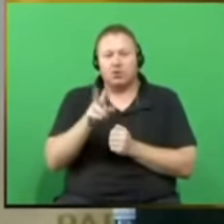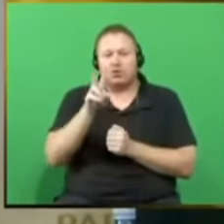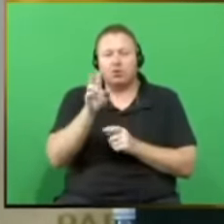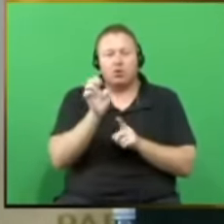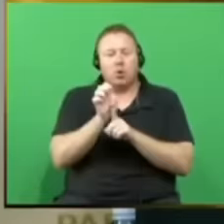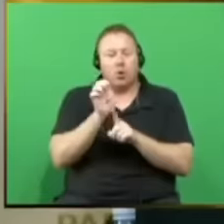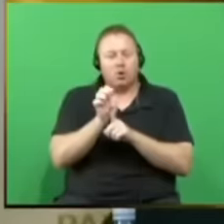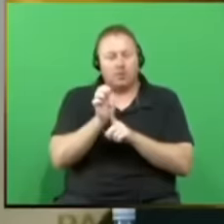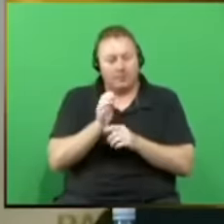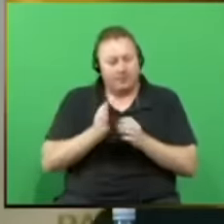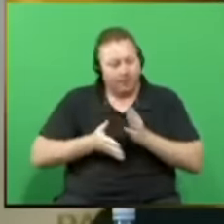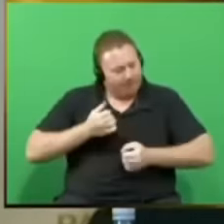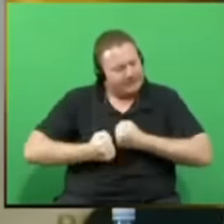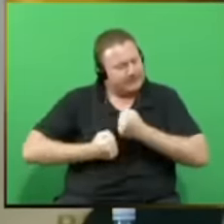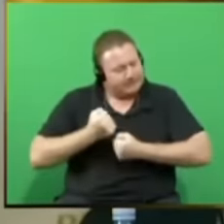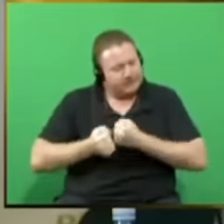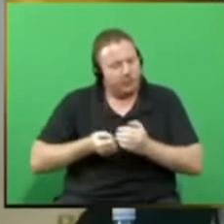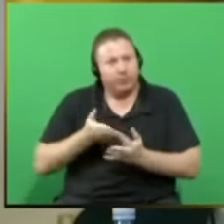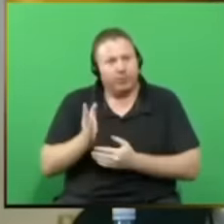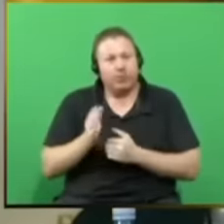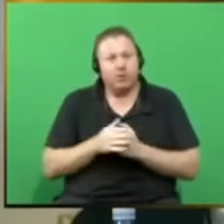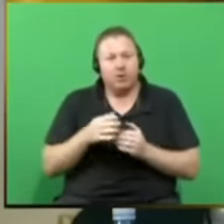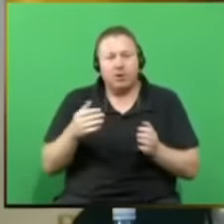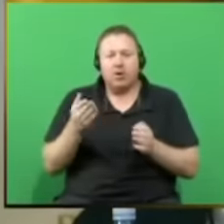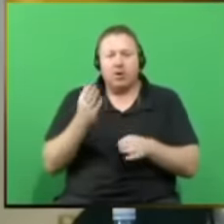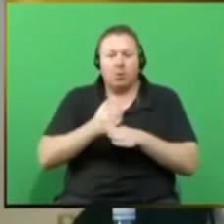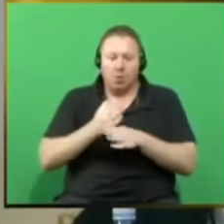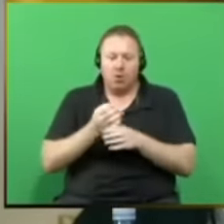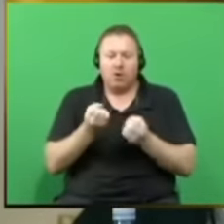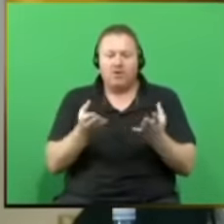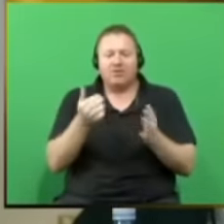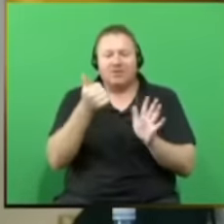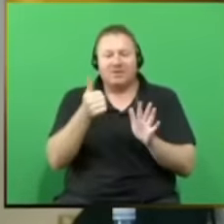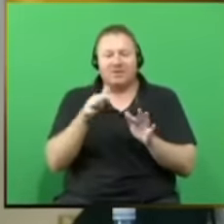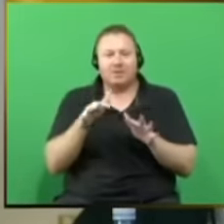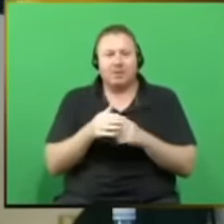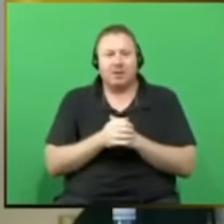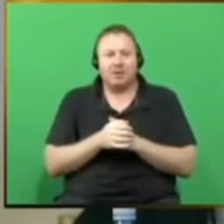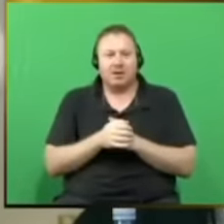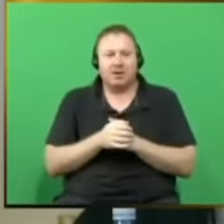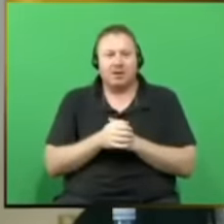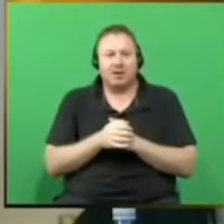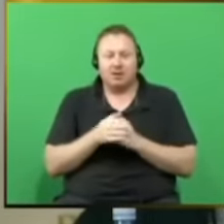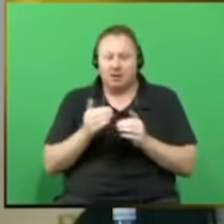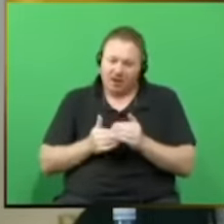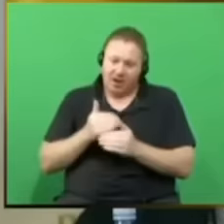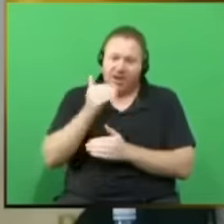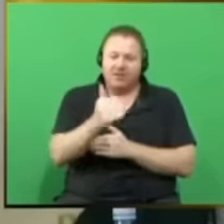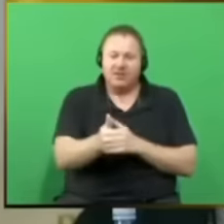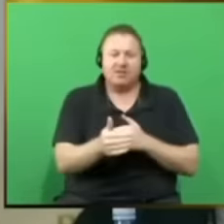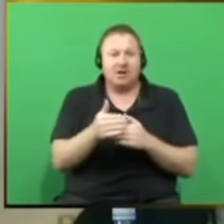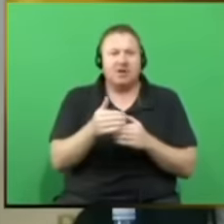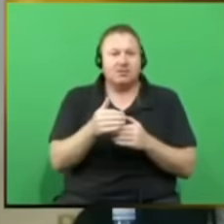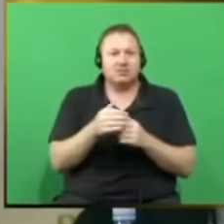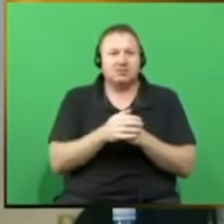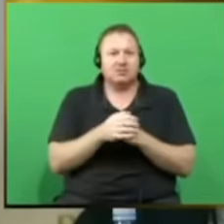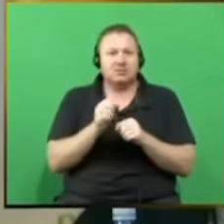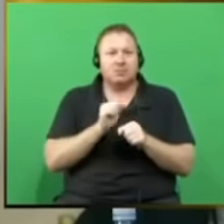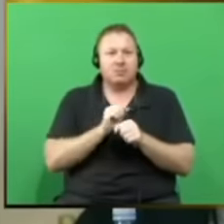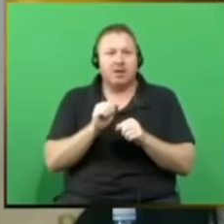entrepreneurs pushed through. They employed six people, and they managed to get to the other side of the pandemic.